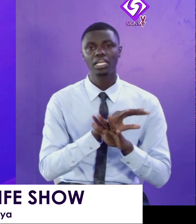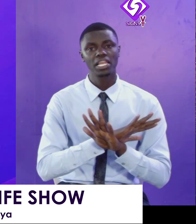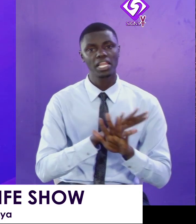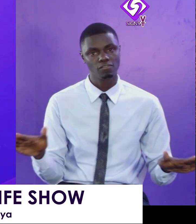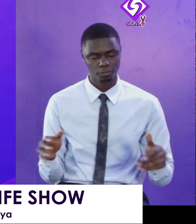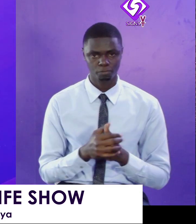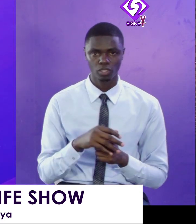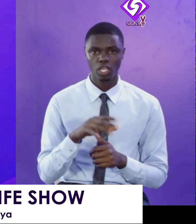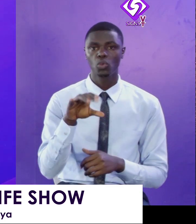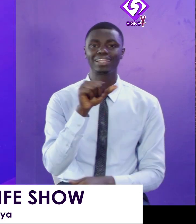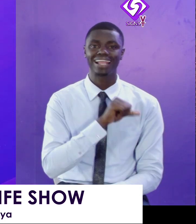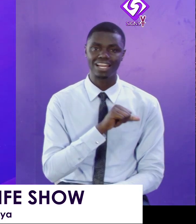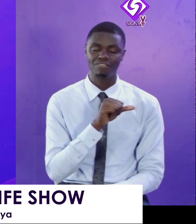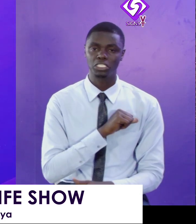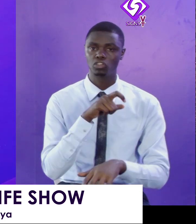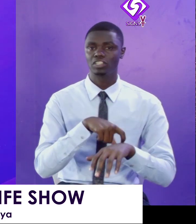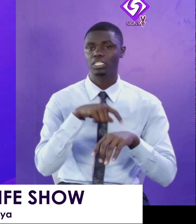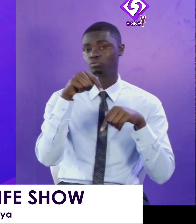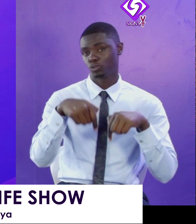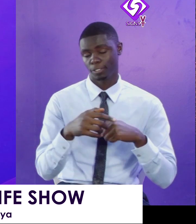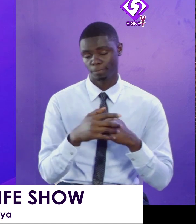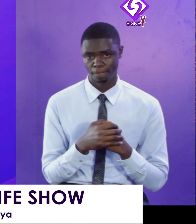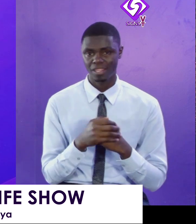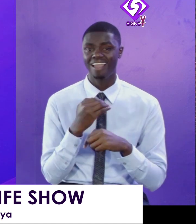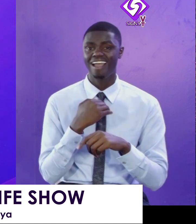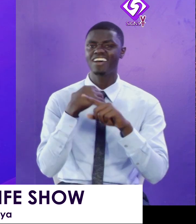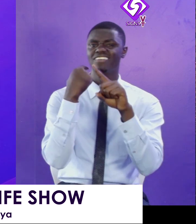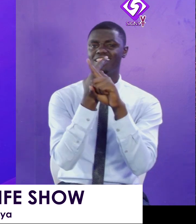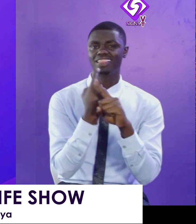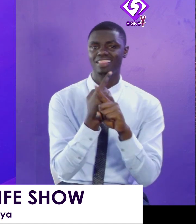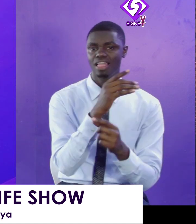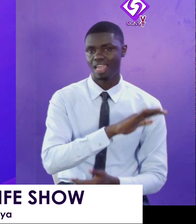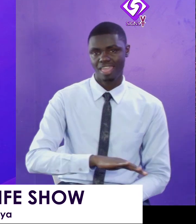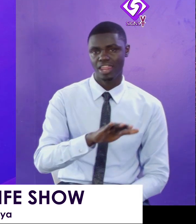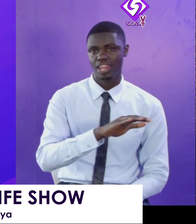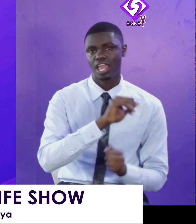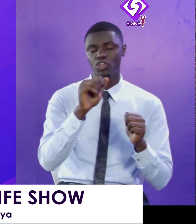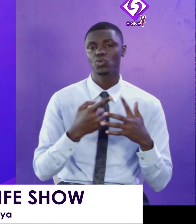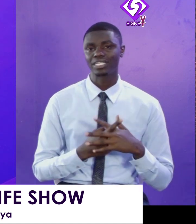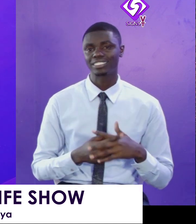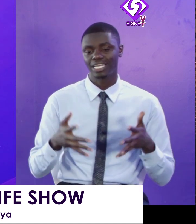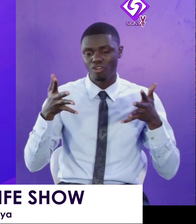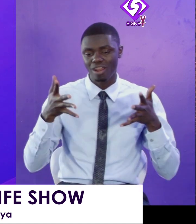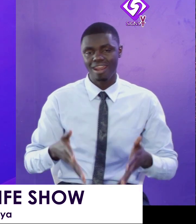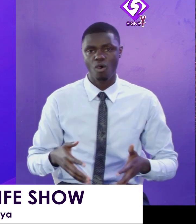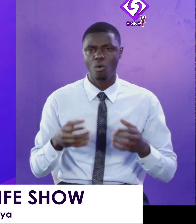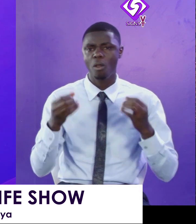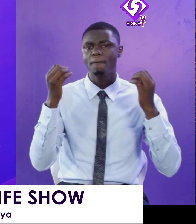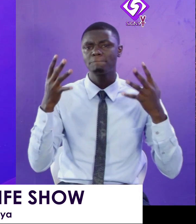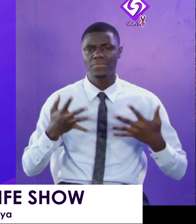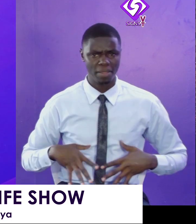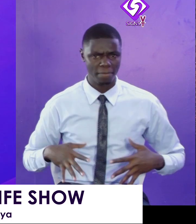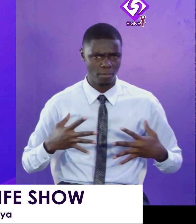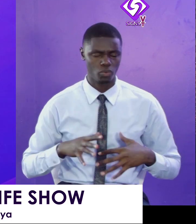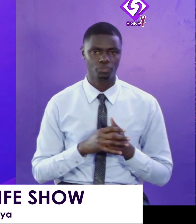take advantage of the time today. There are different areas that you can start on now. Many of the people